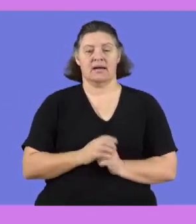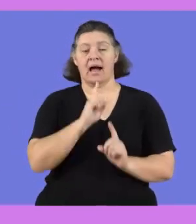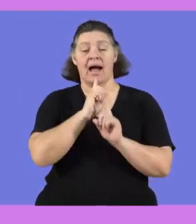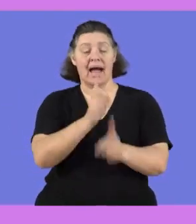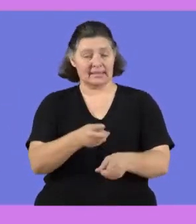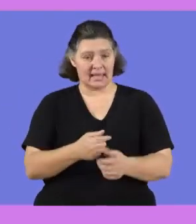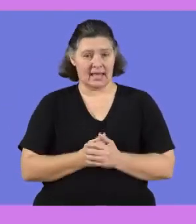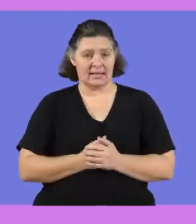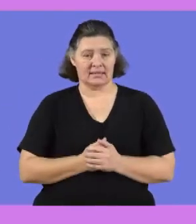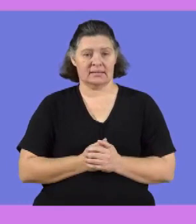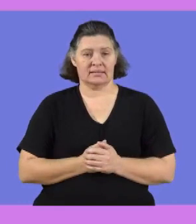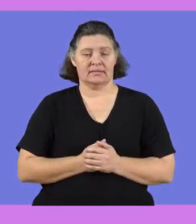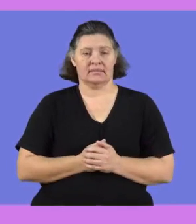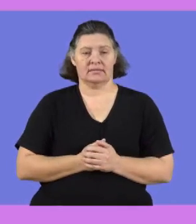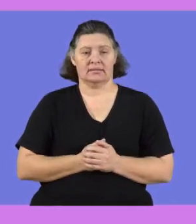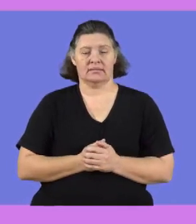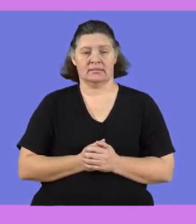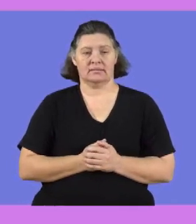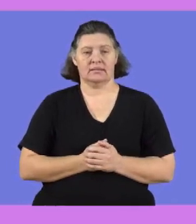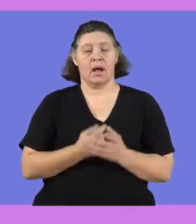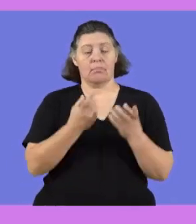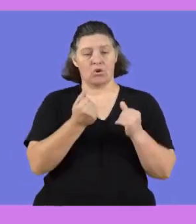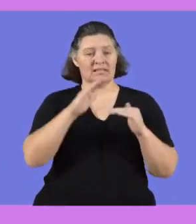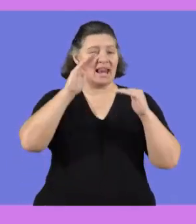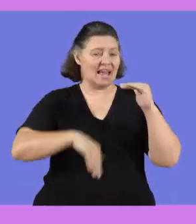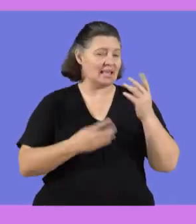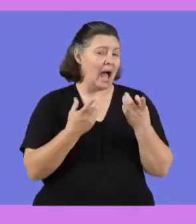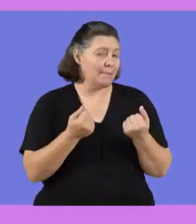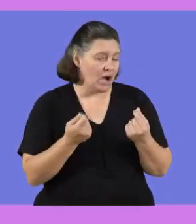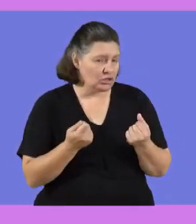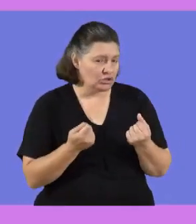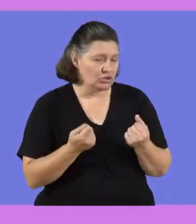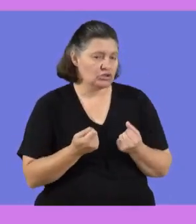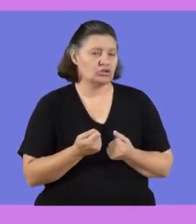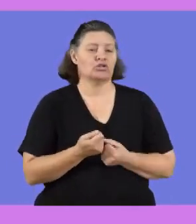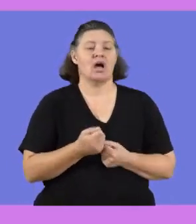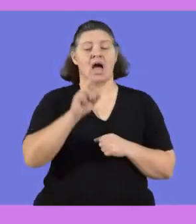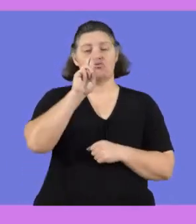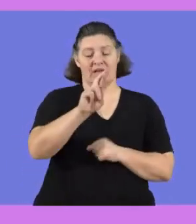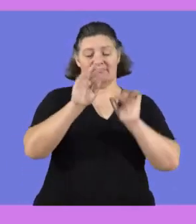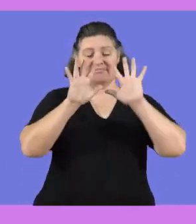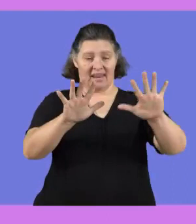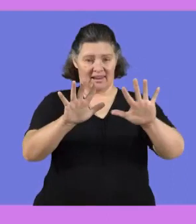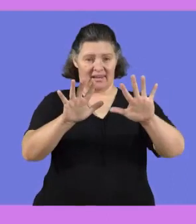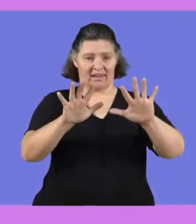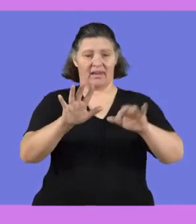rand. The answer that you get, the reduced price, will then be